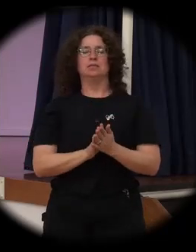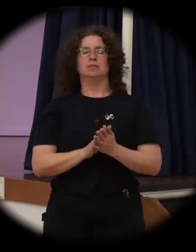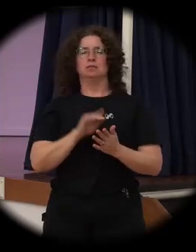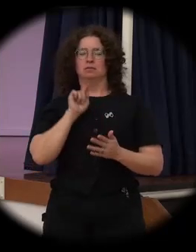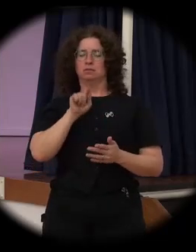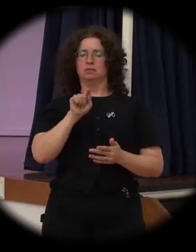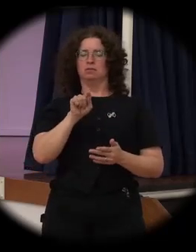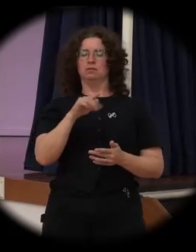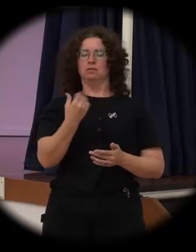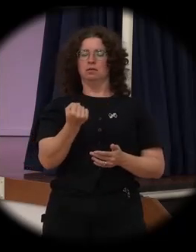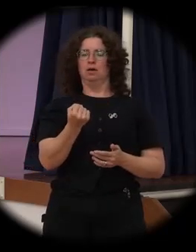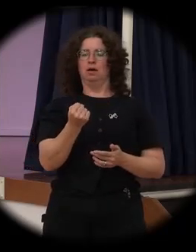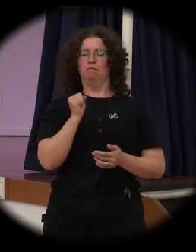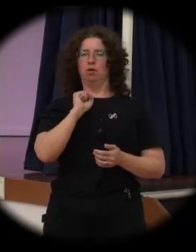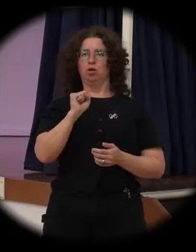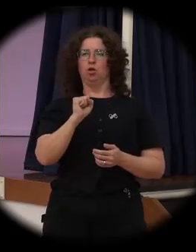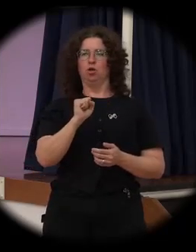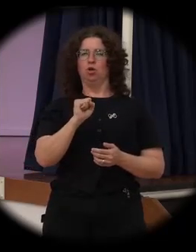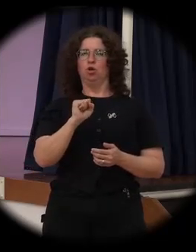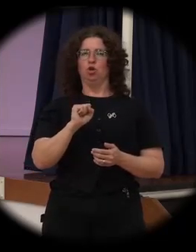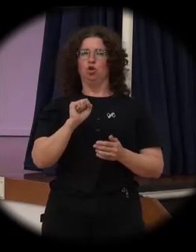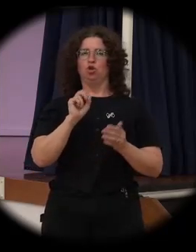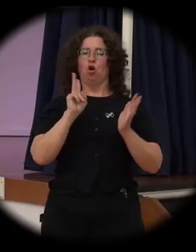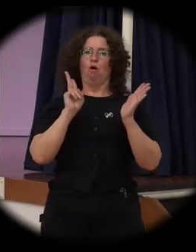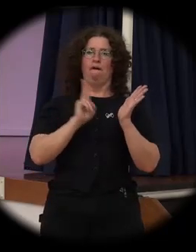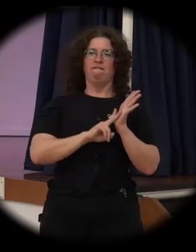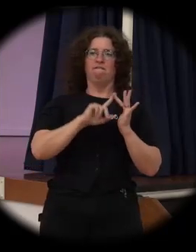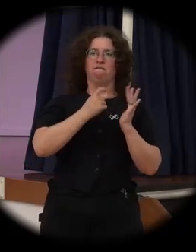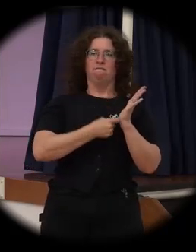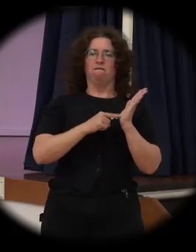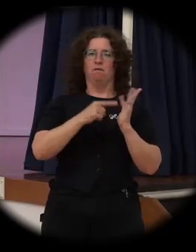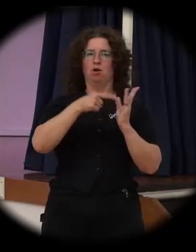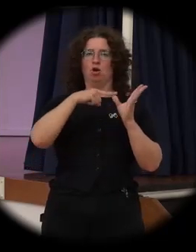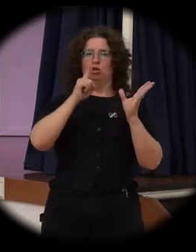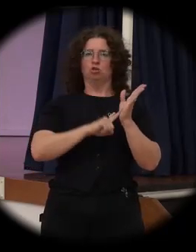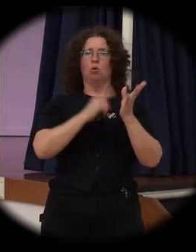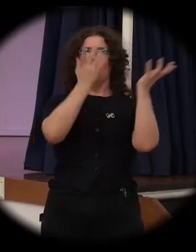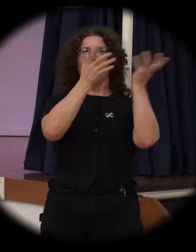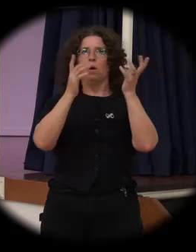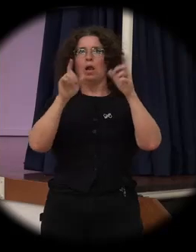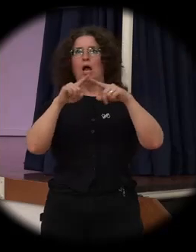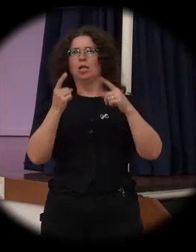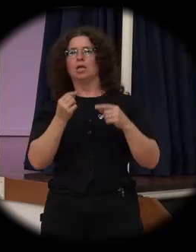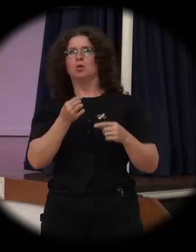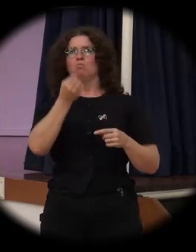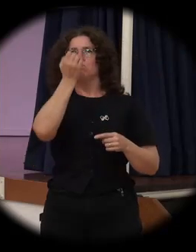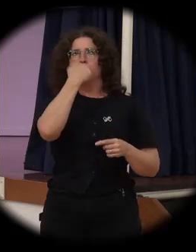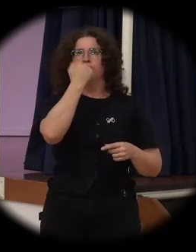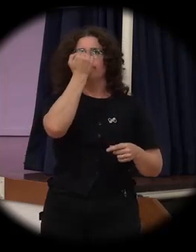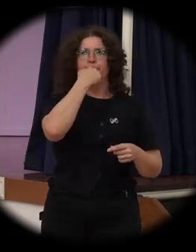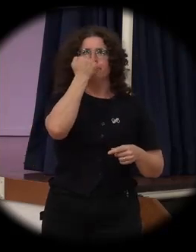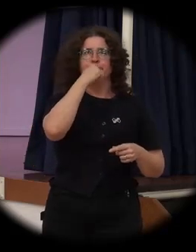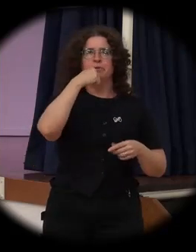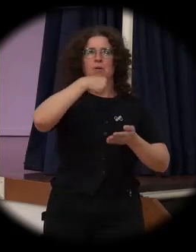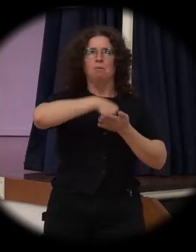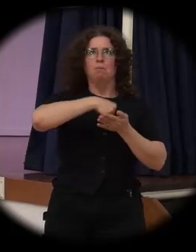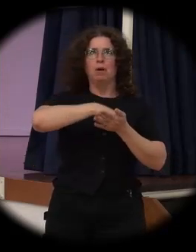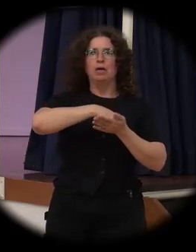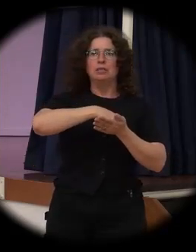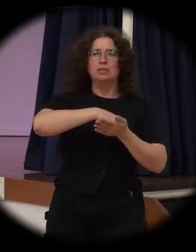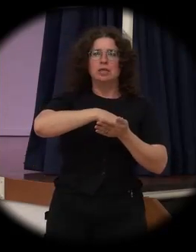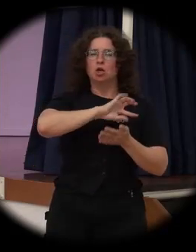have like your virtualized instances in the cloud that are either really small and basic and not great